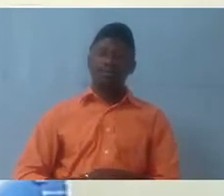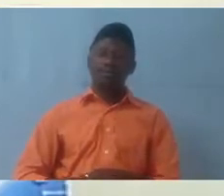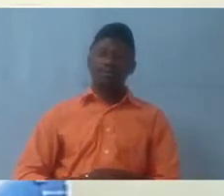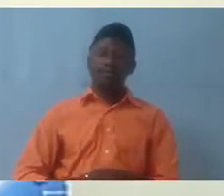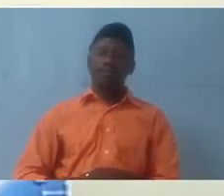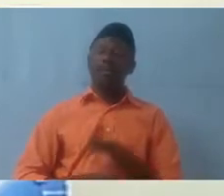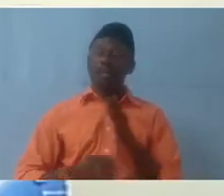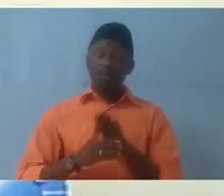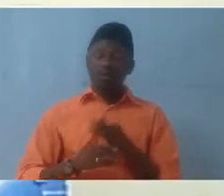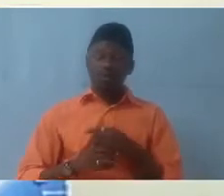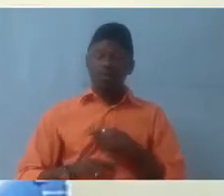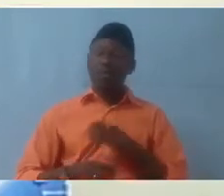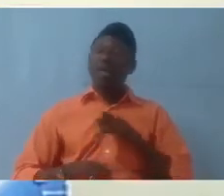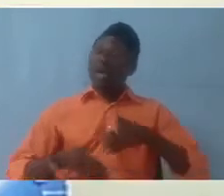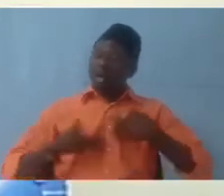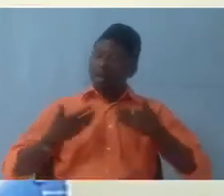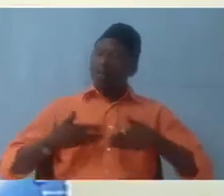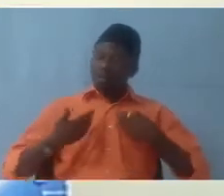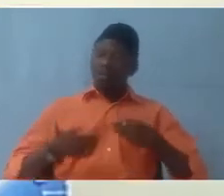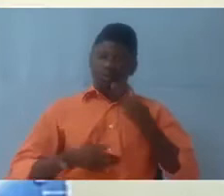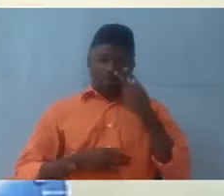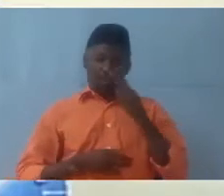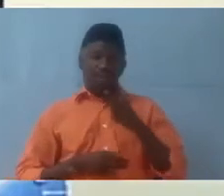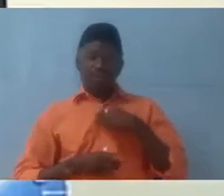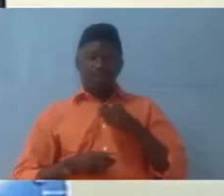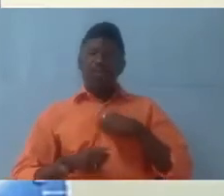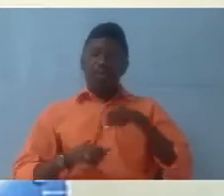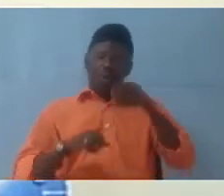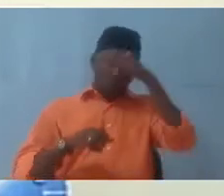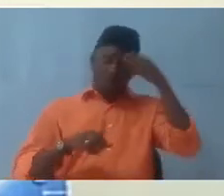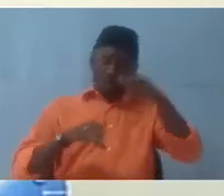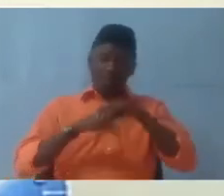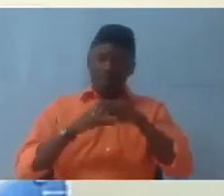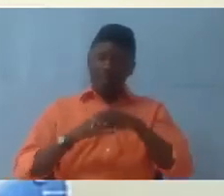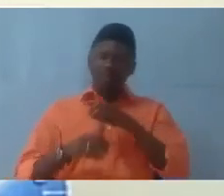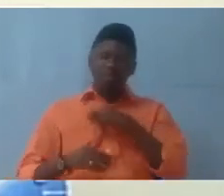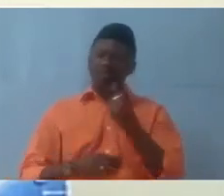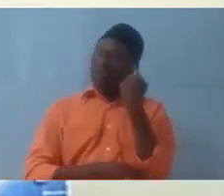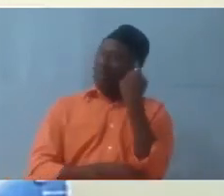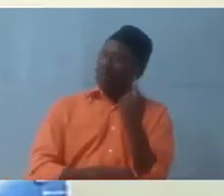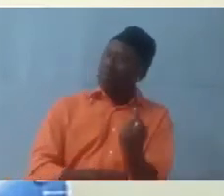so it was a relief to see some of our colleagues to not be alone in the ship.